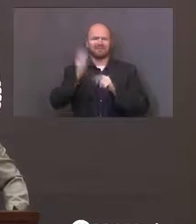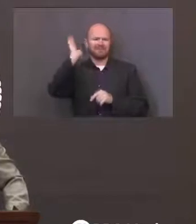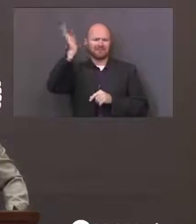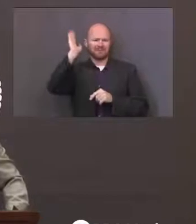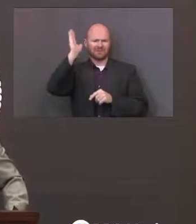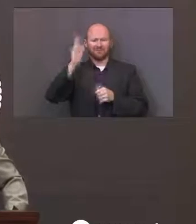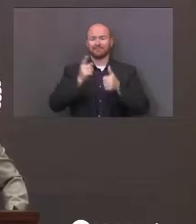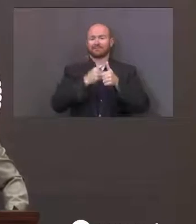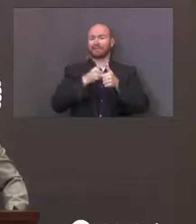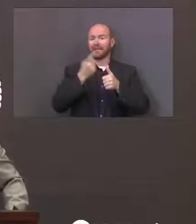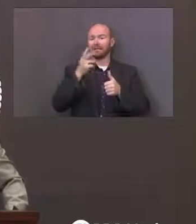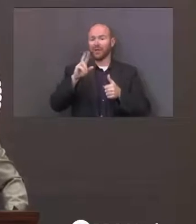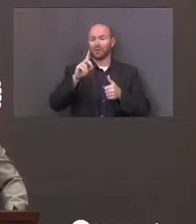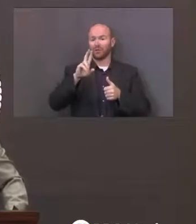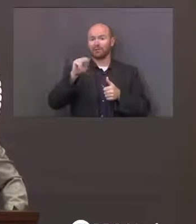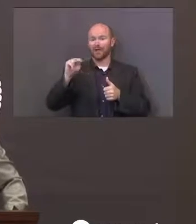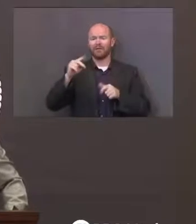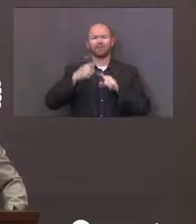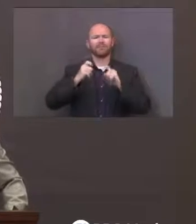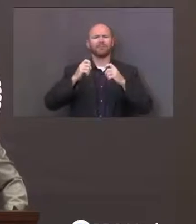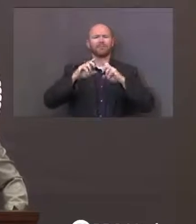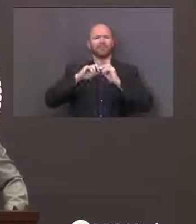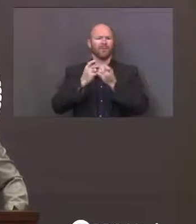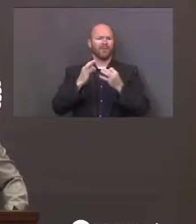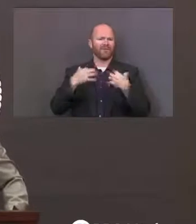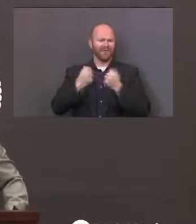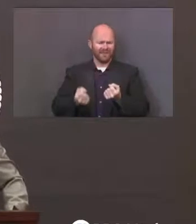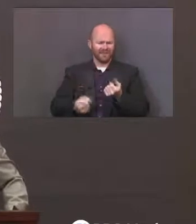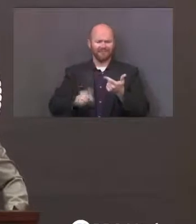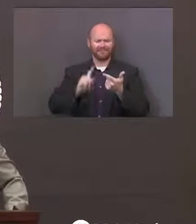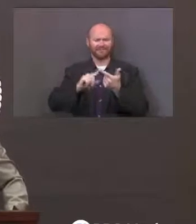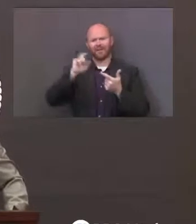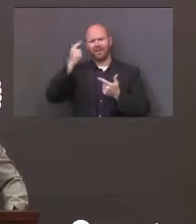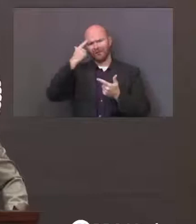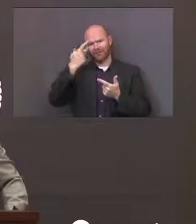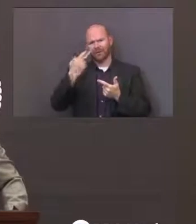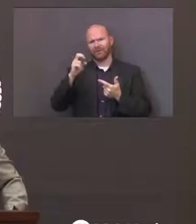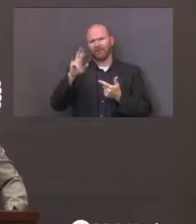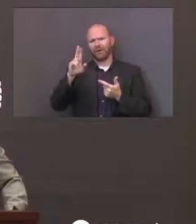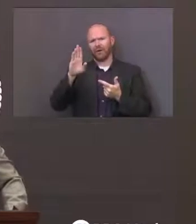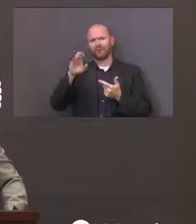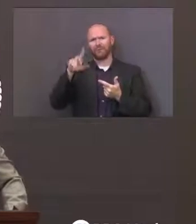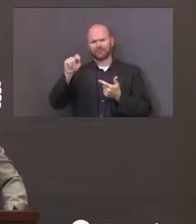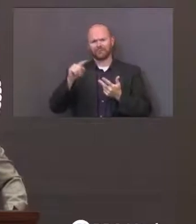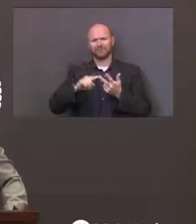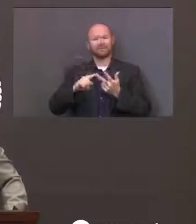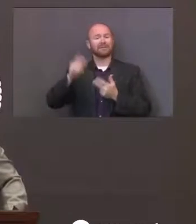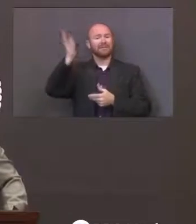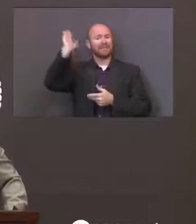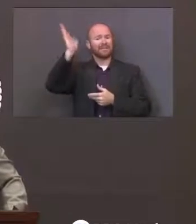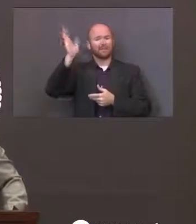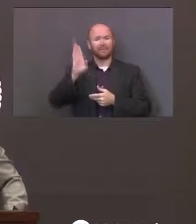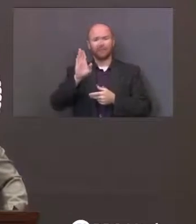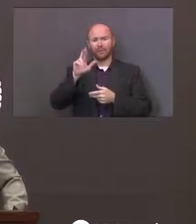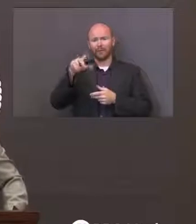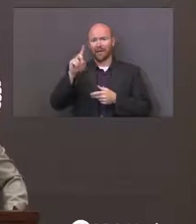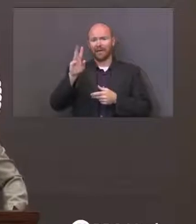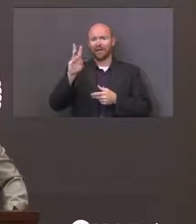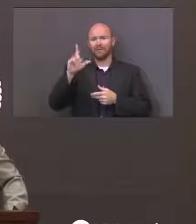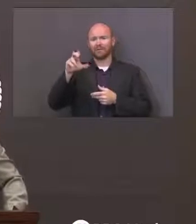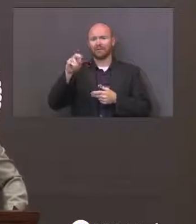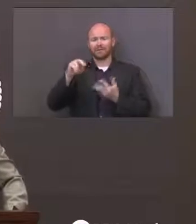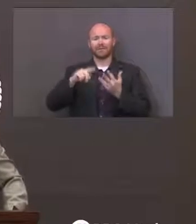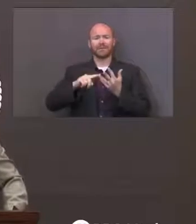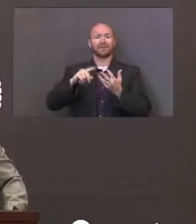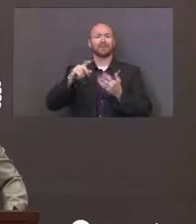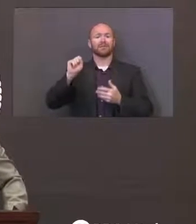Dunn from the Utah Department of Health, Governor Herbert, Speaker Brad Wilson, President of the Senate Stuart Adams,